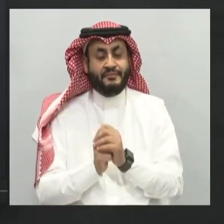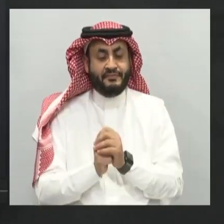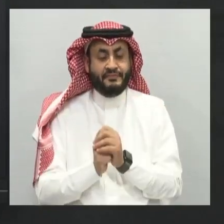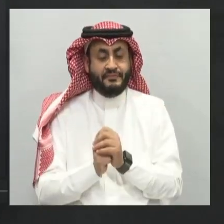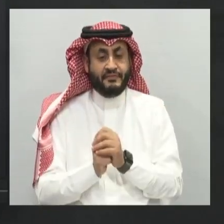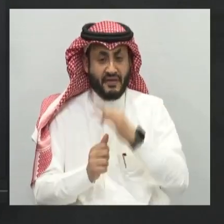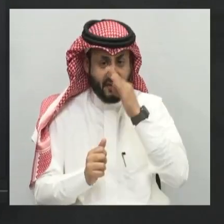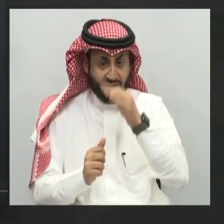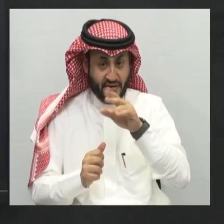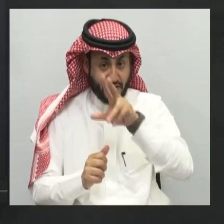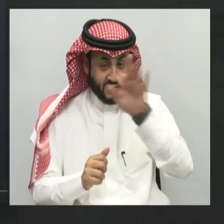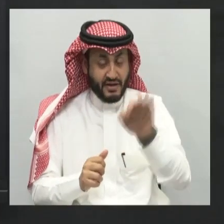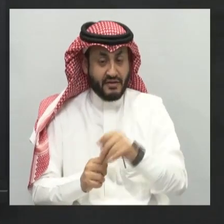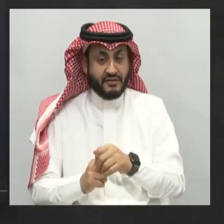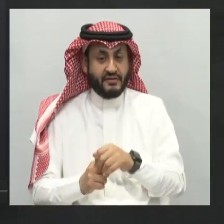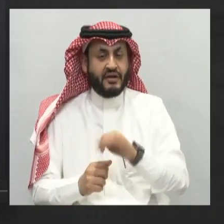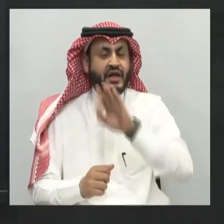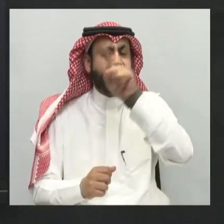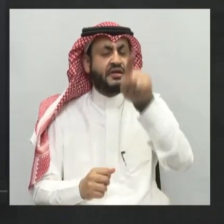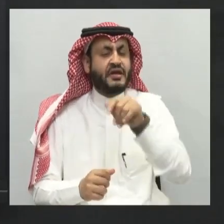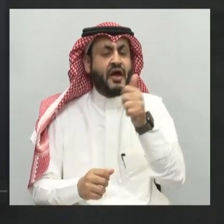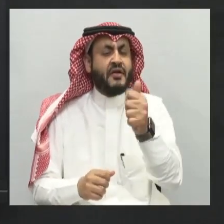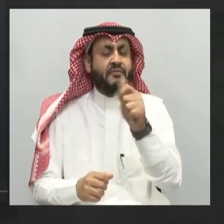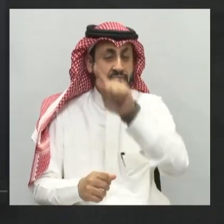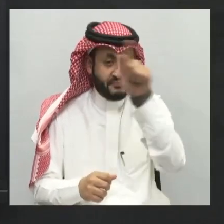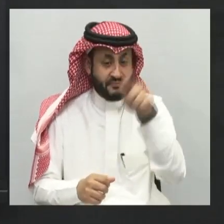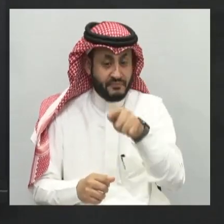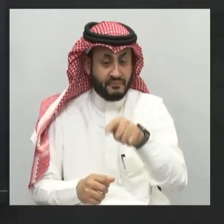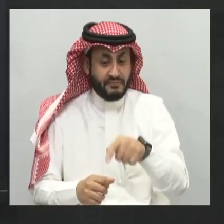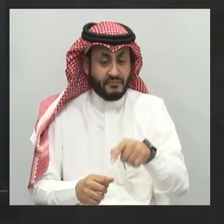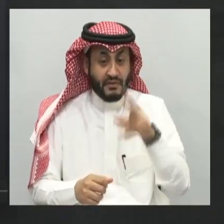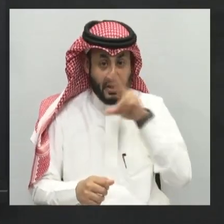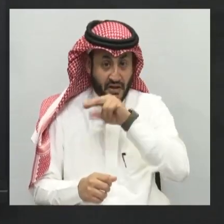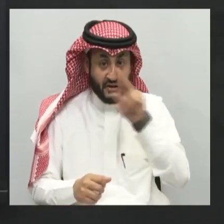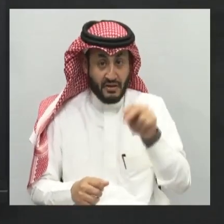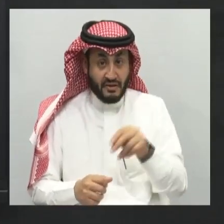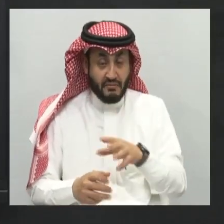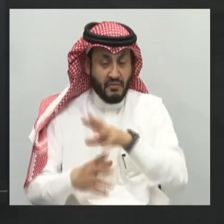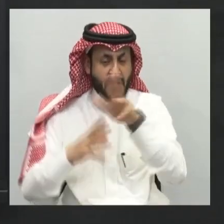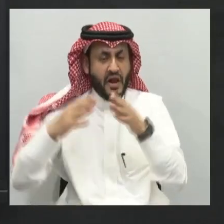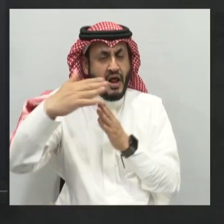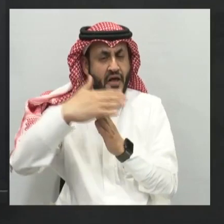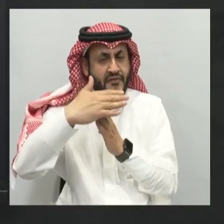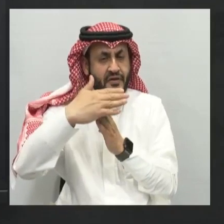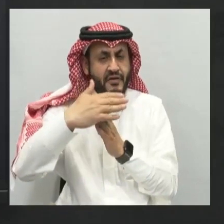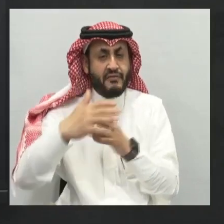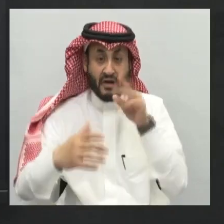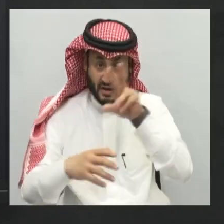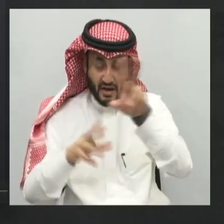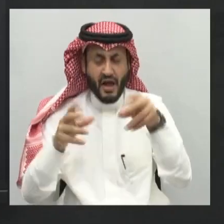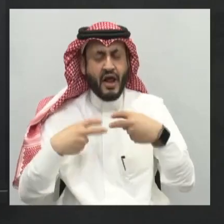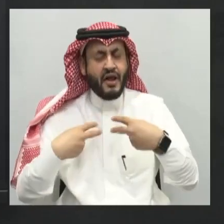making the sound in the air, the first sound, or maybe you can make yourself look like a T maybe, or, whatever